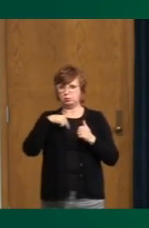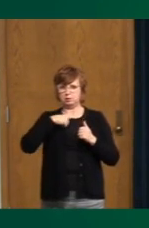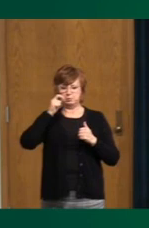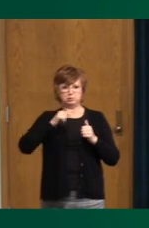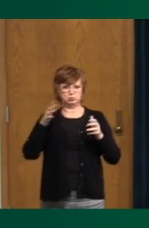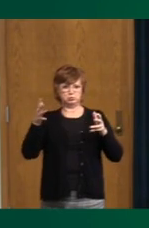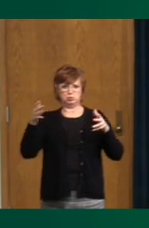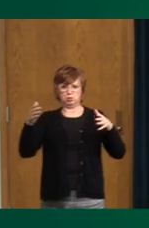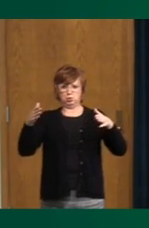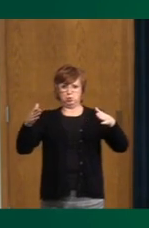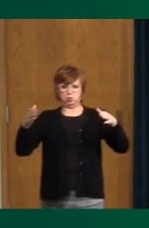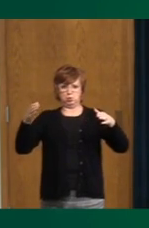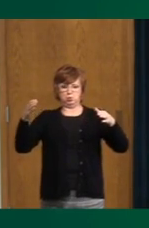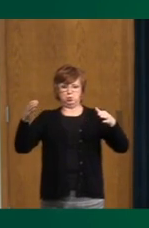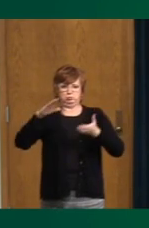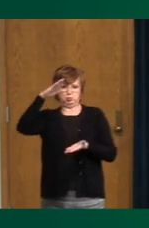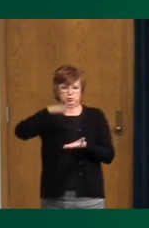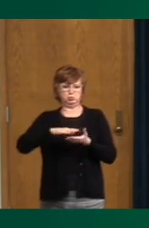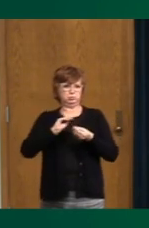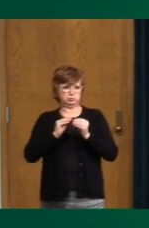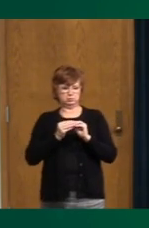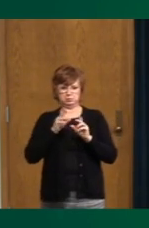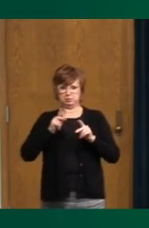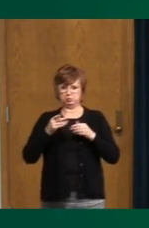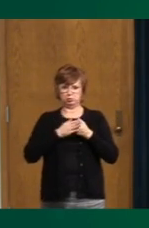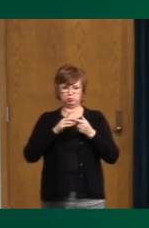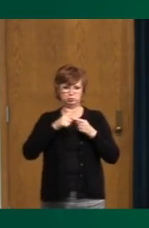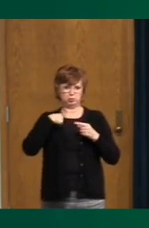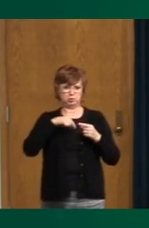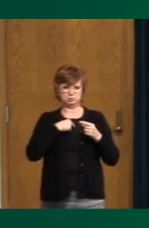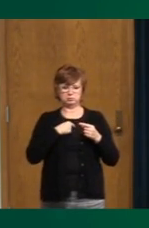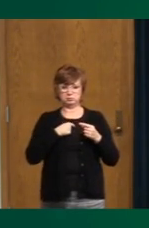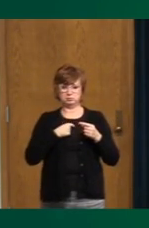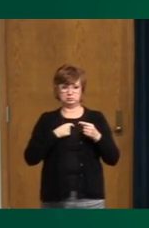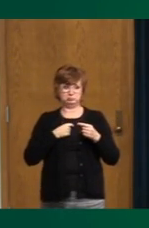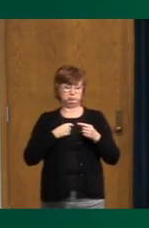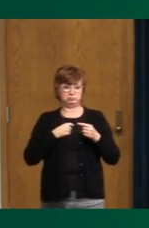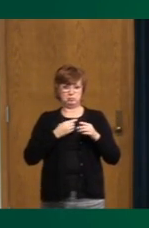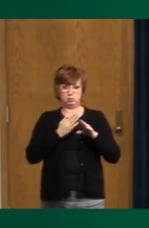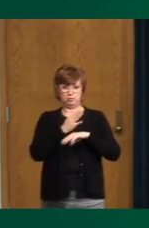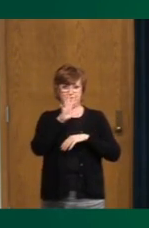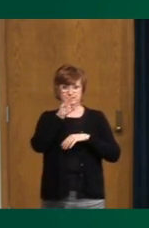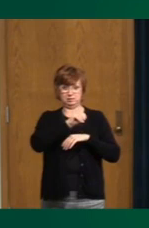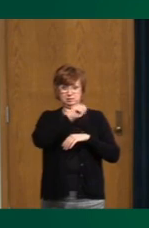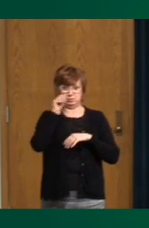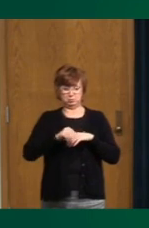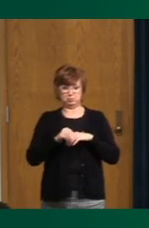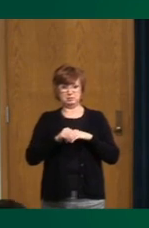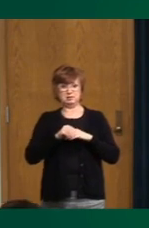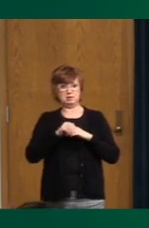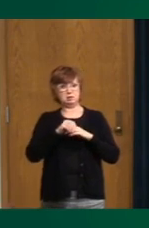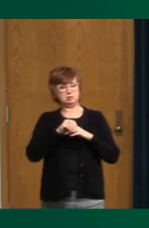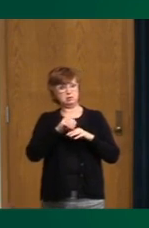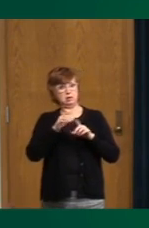about half of our cases are generated from close contacts of a known case.